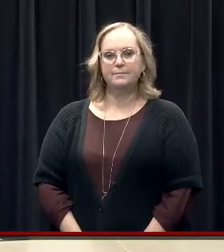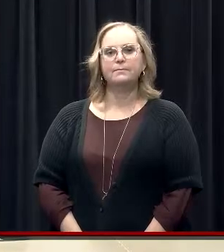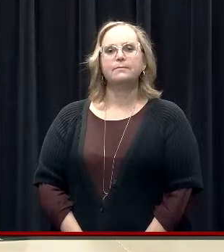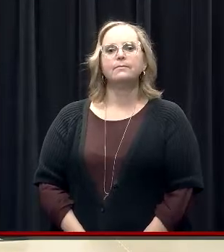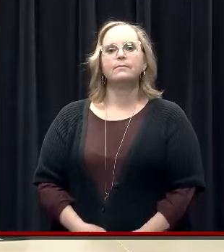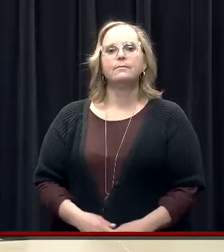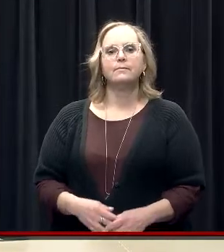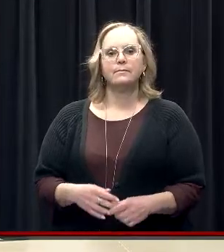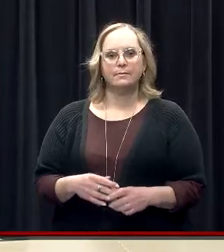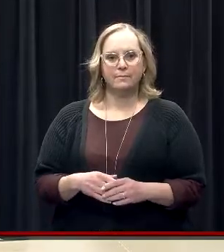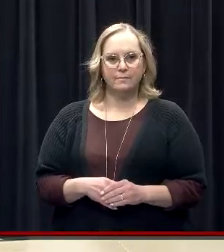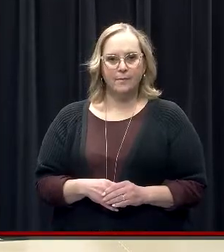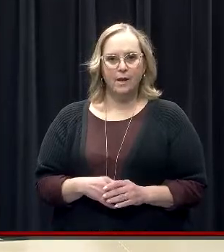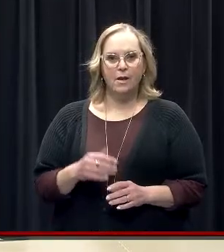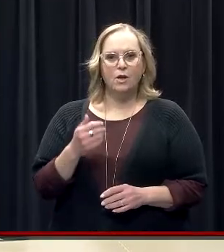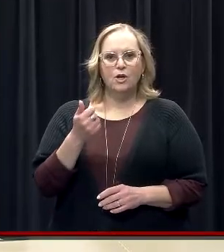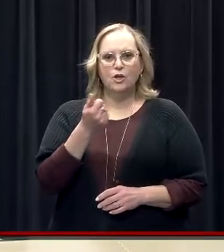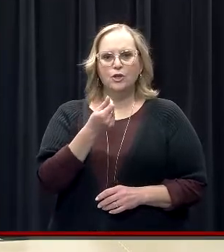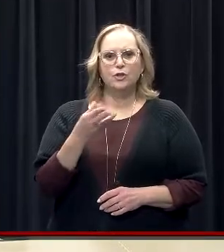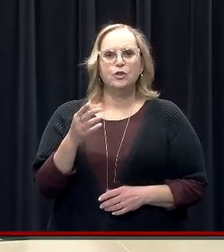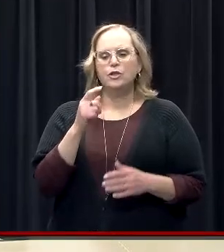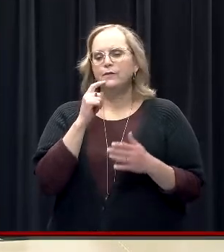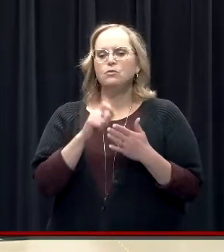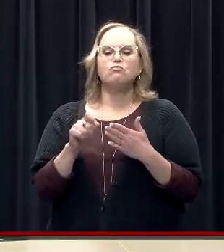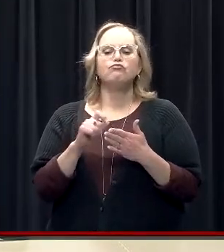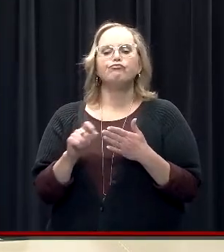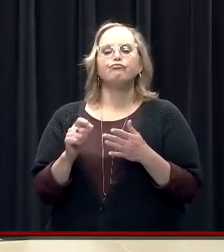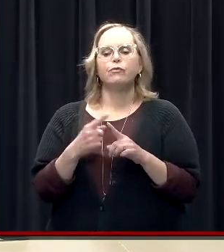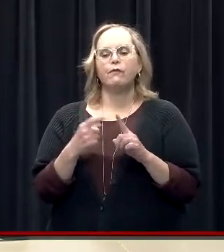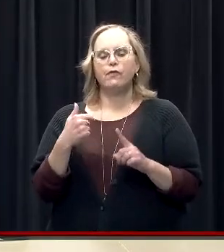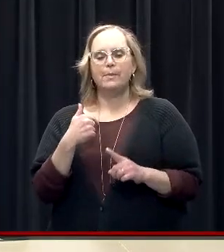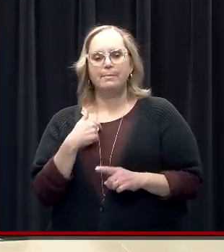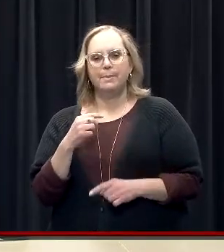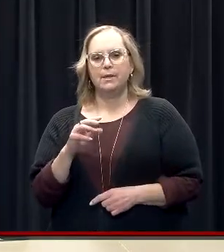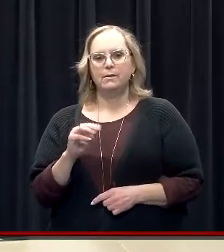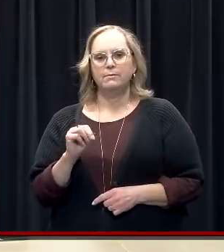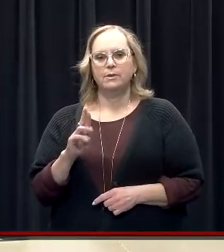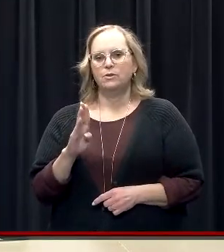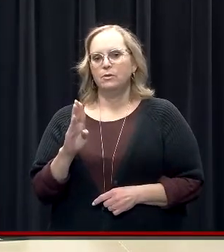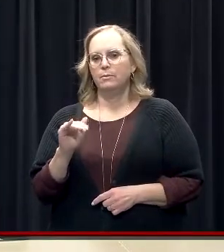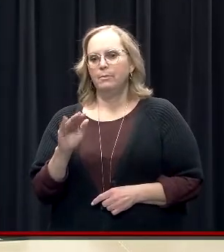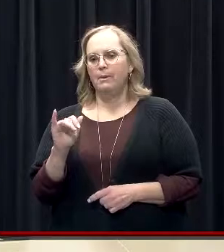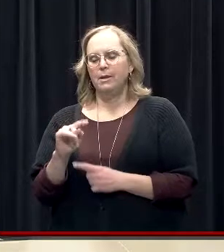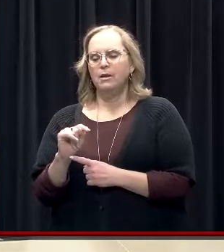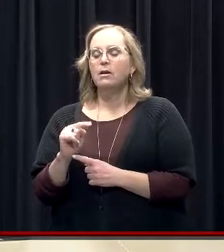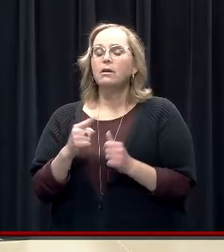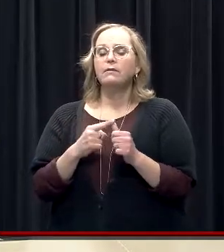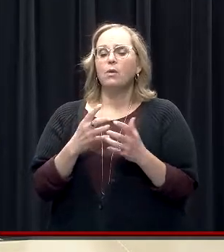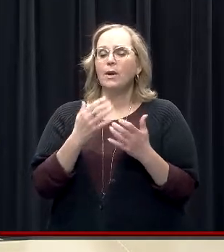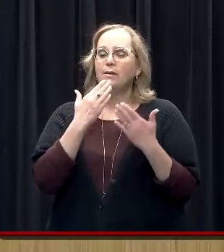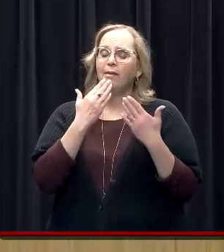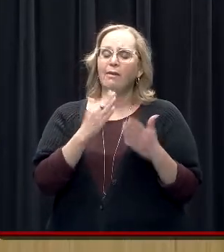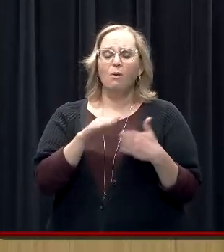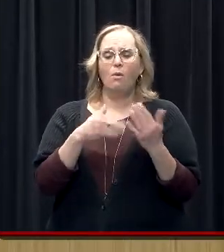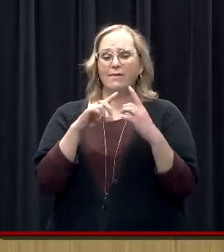Just a couple notes from me. First, I wanted to thank all the district music teachers that put on the